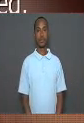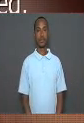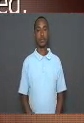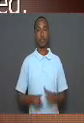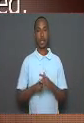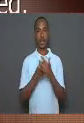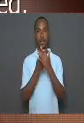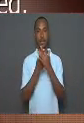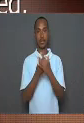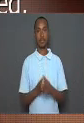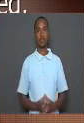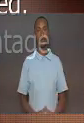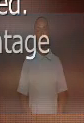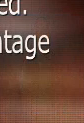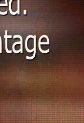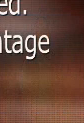Begin.